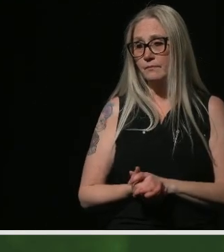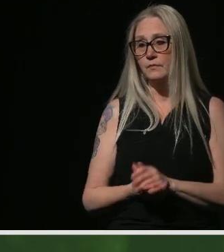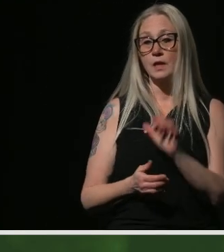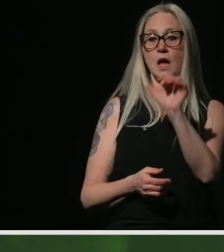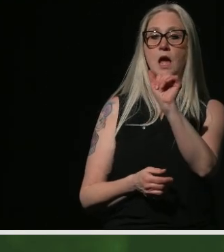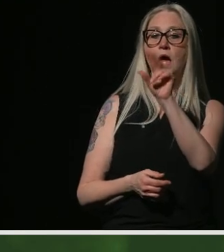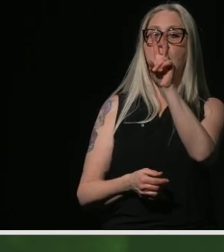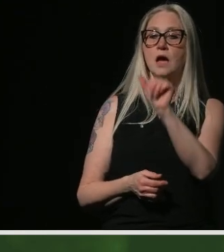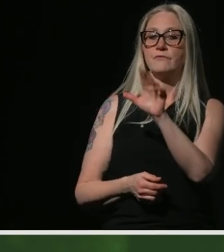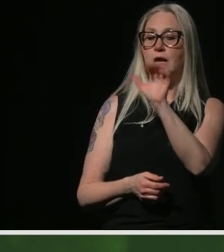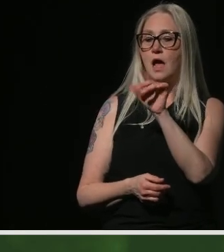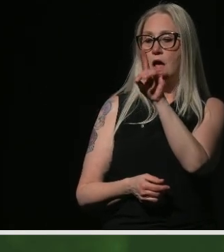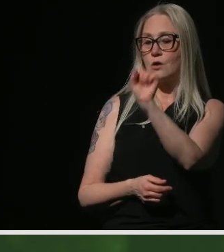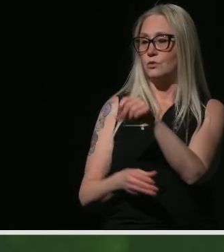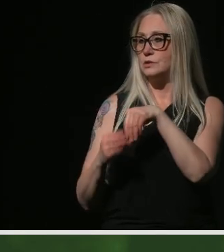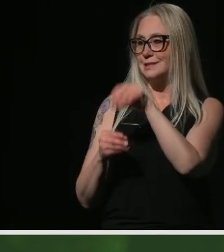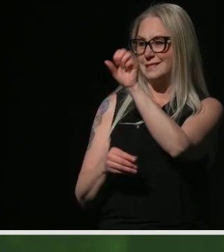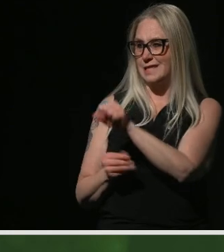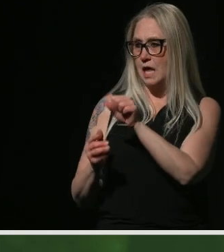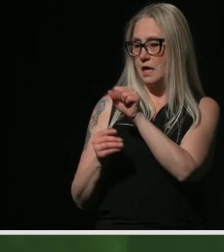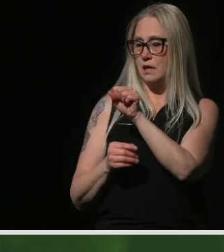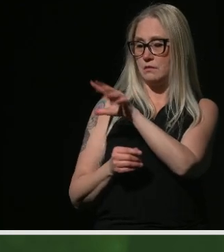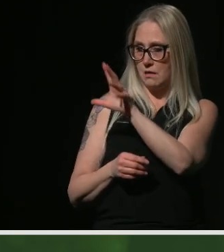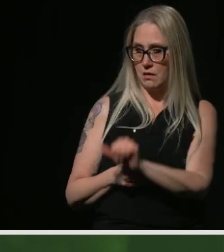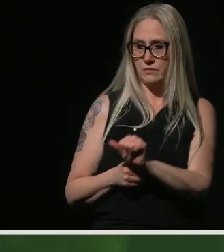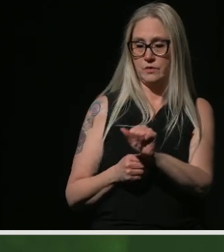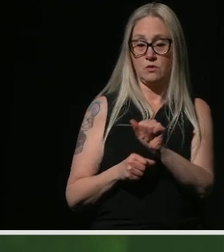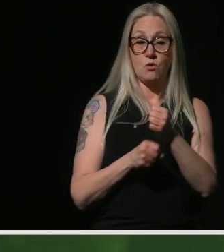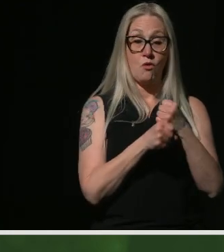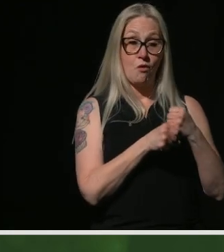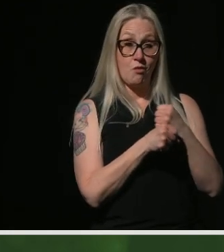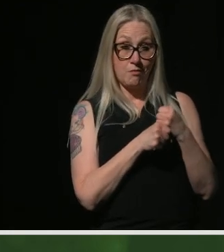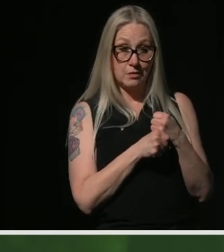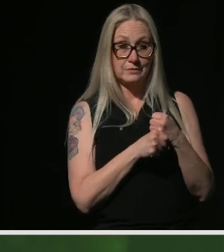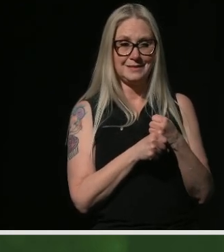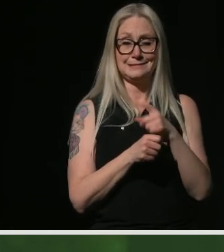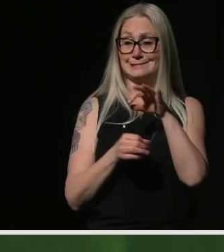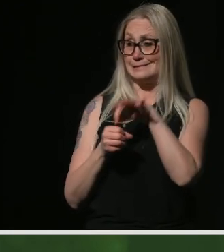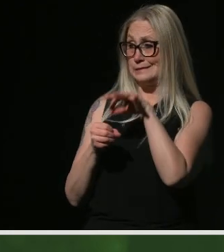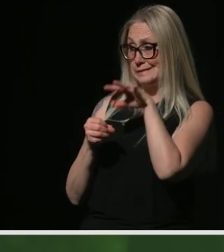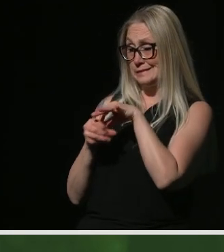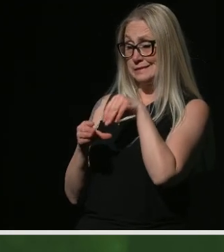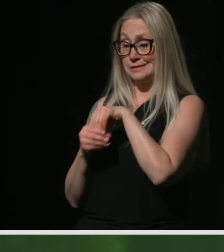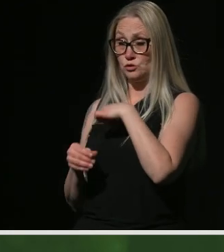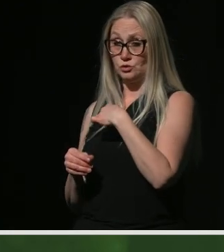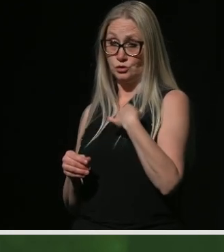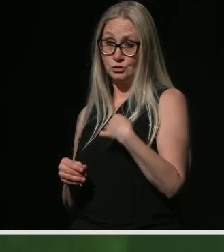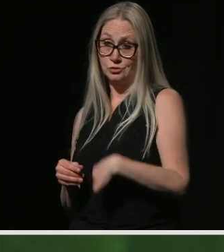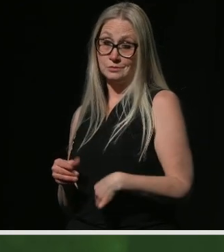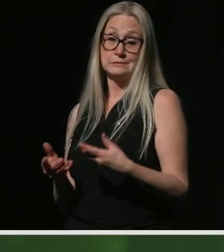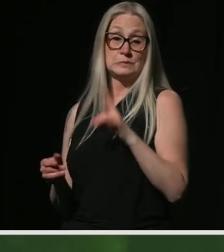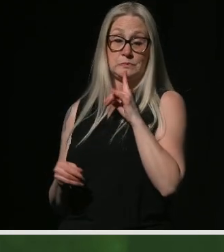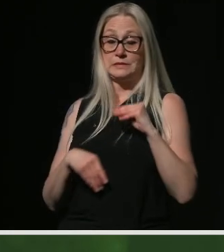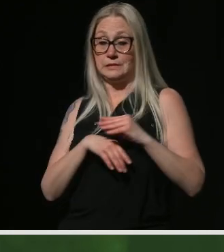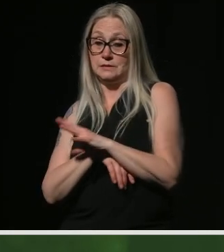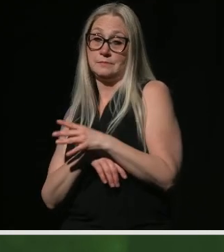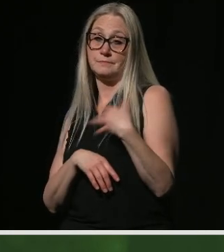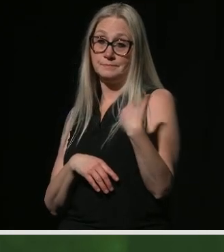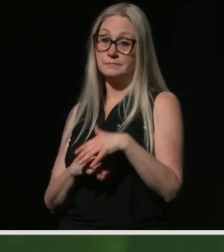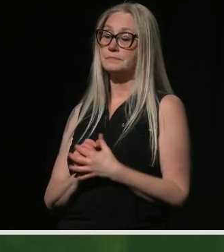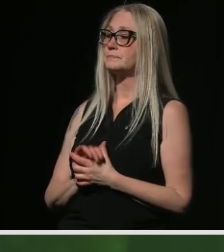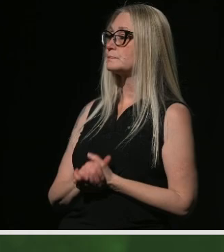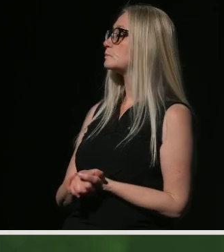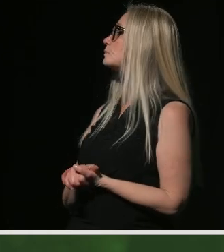Avocados in South Africa, coffee in Brazil and Southeast Asia, even tea in India and China are now being affected by frost damage.